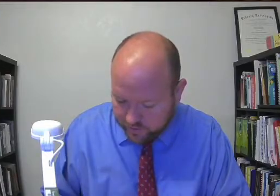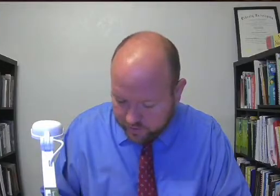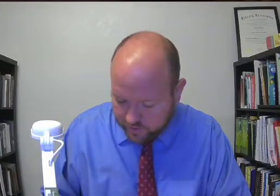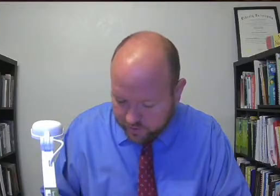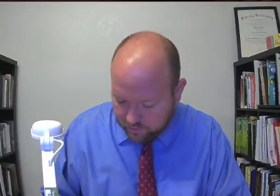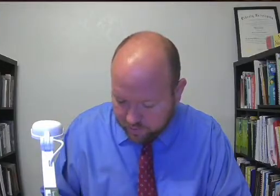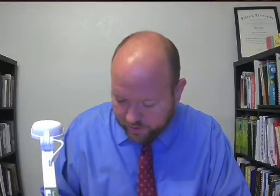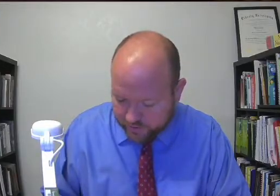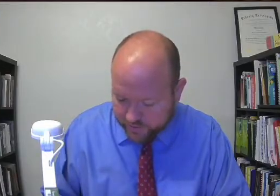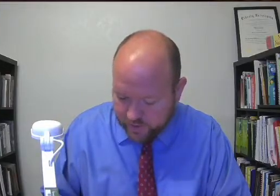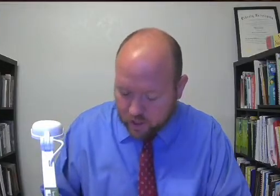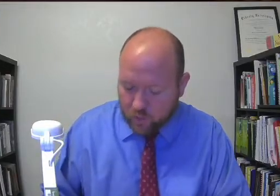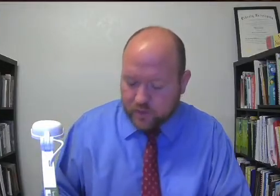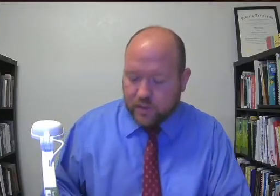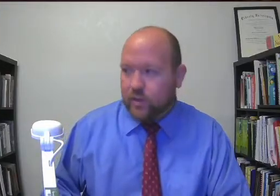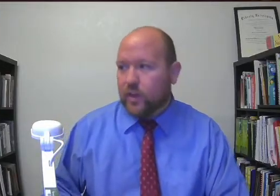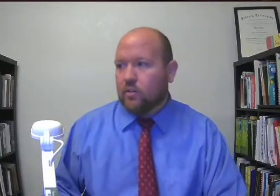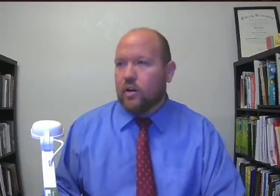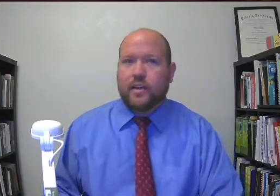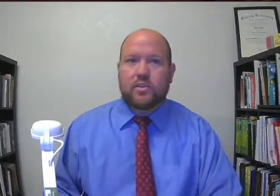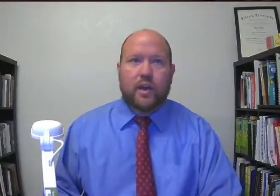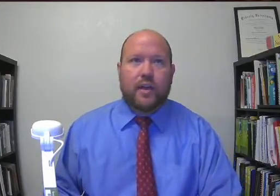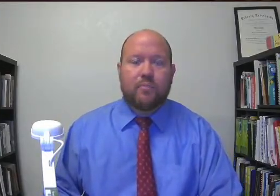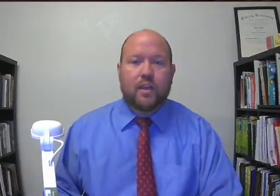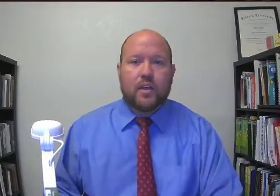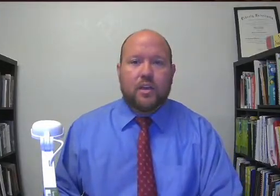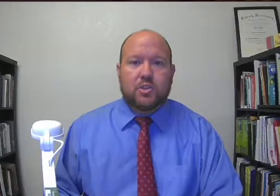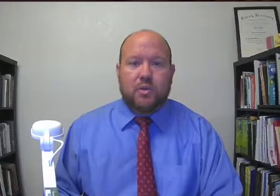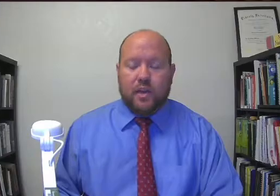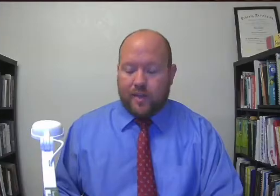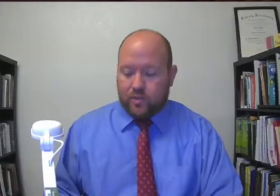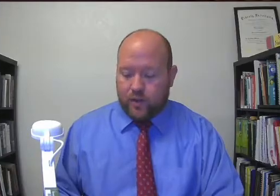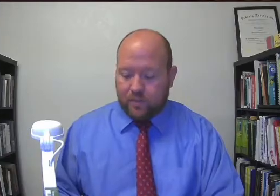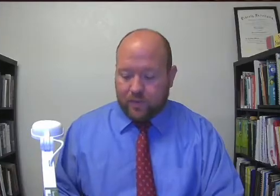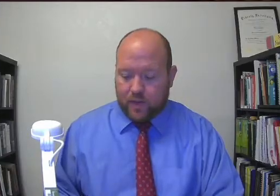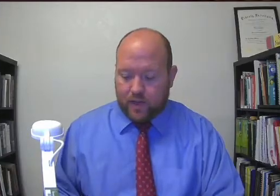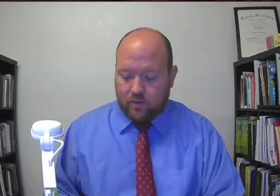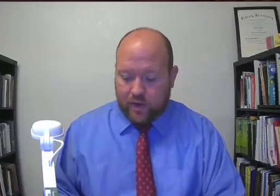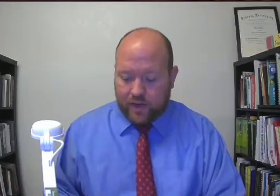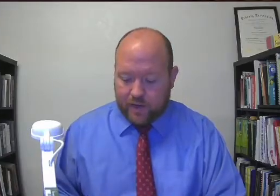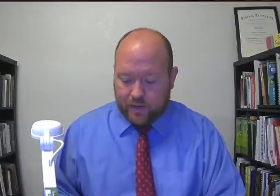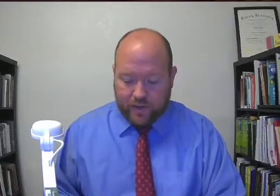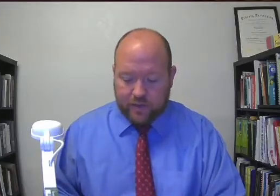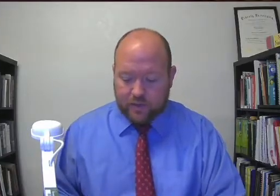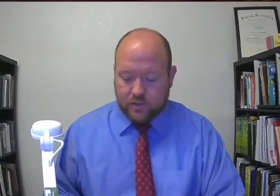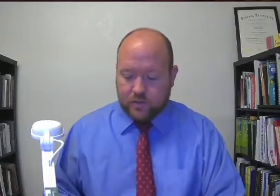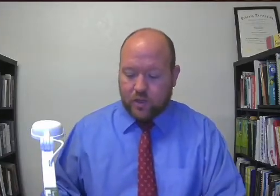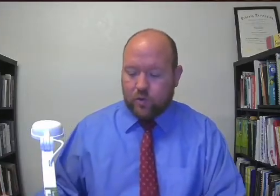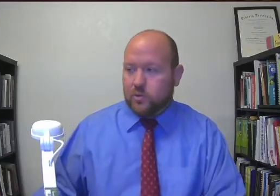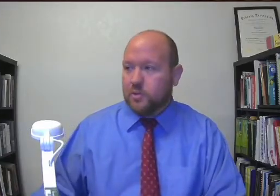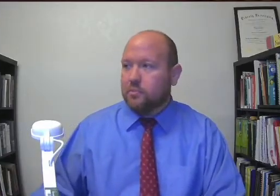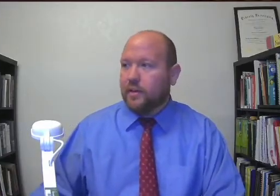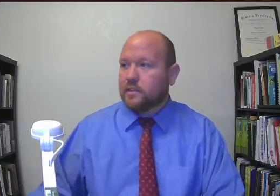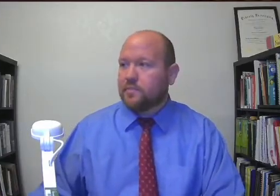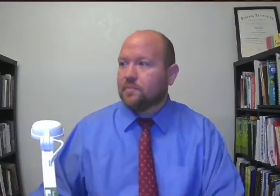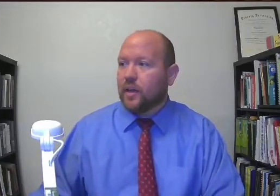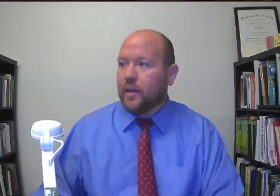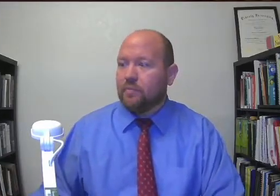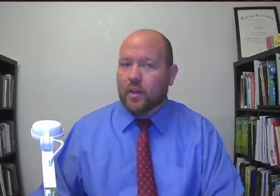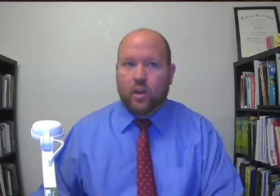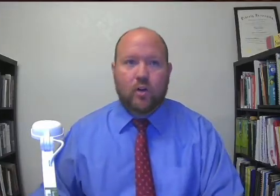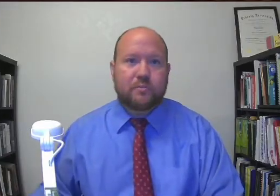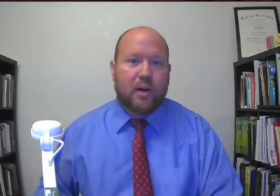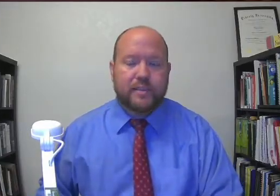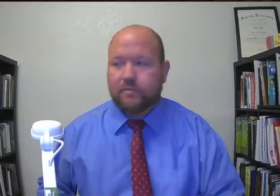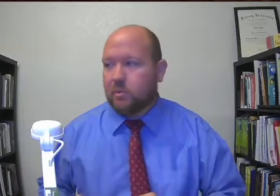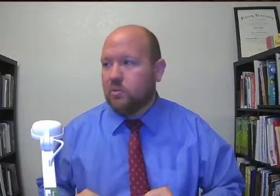P-r-a-z-e. Praise. And like always, if you get it wrong, that's okay. Just put a line through it and write it out again so you know which ones you missed. Okay?